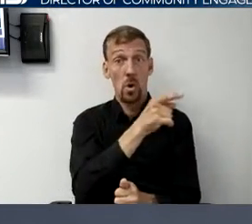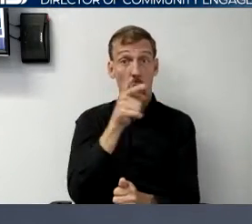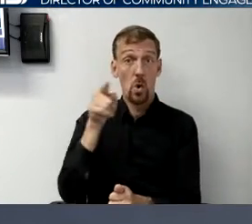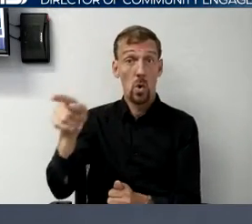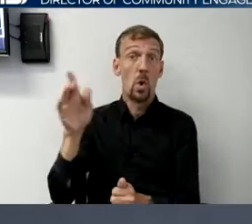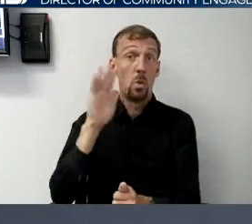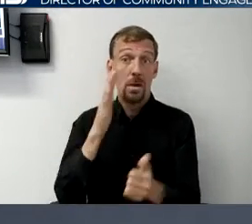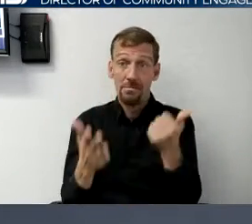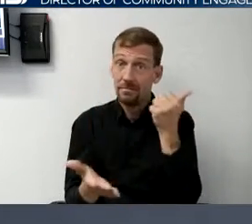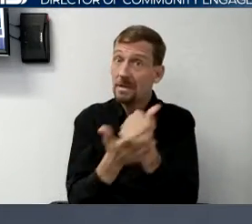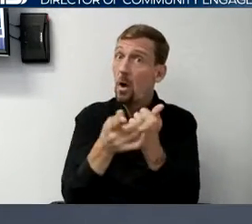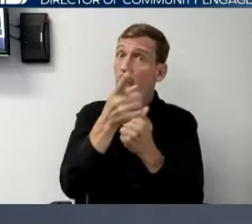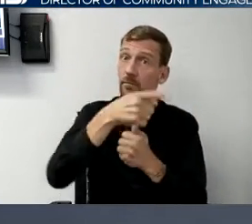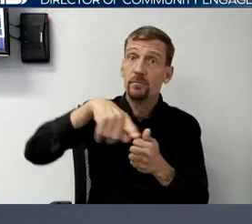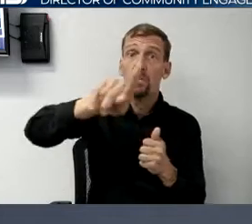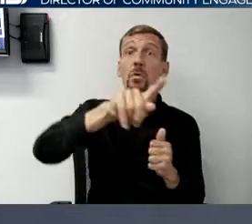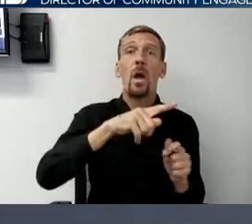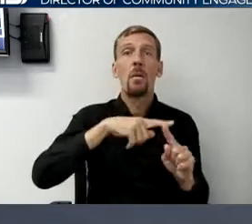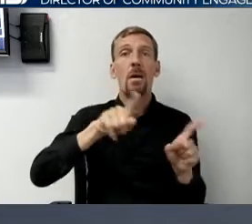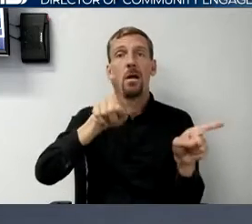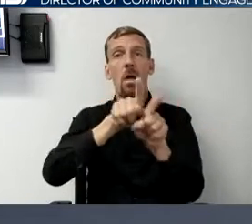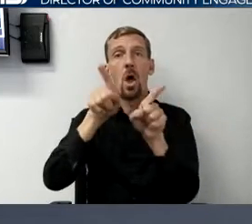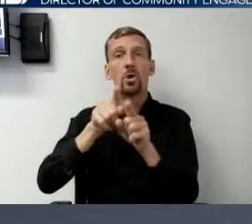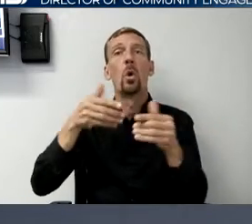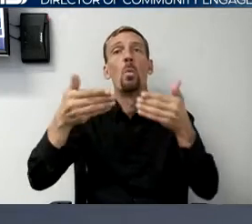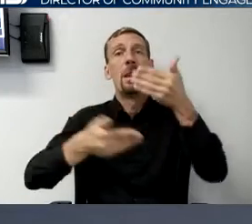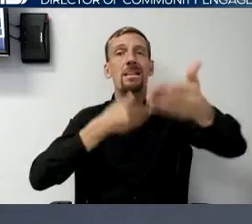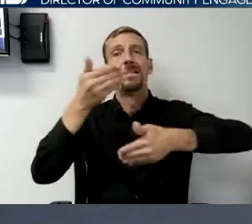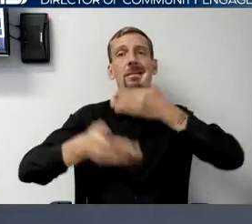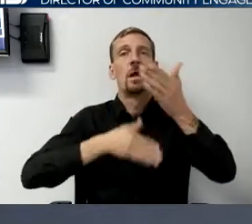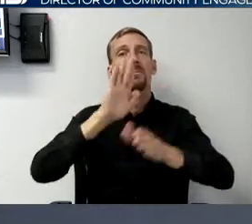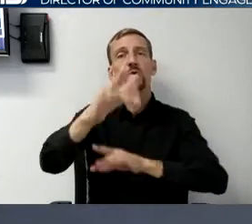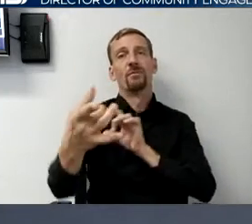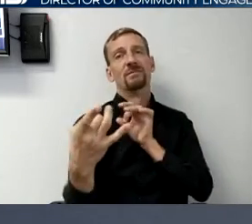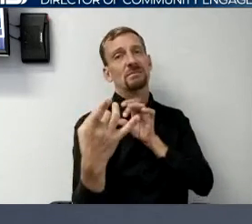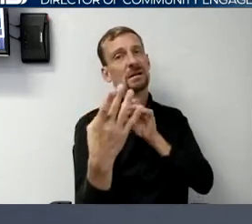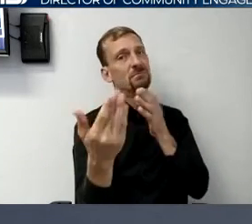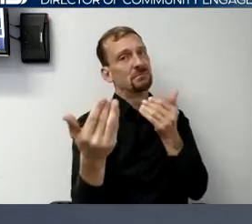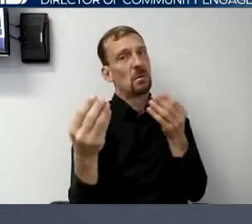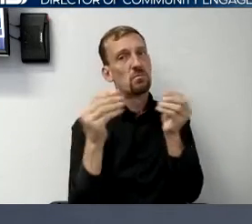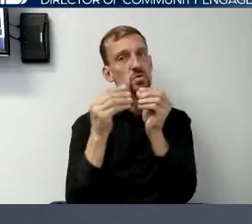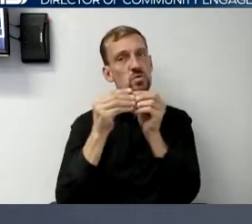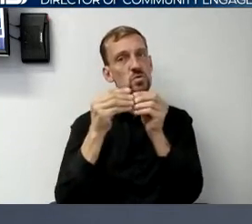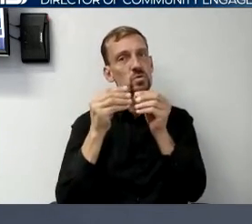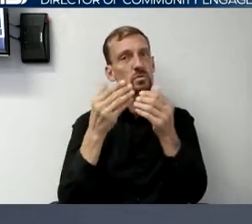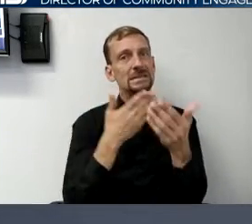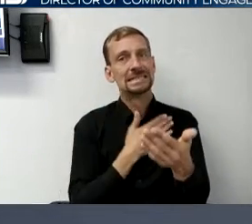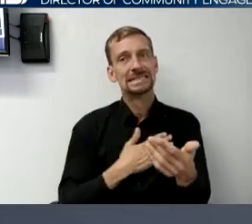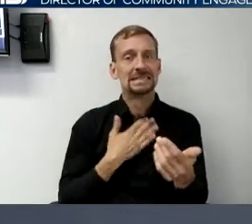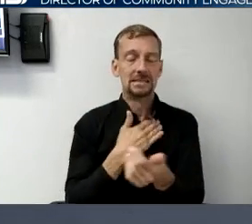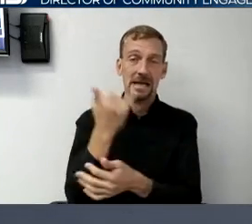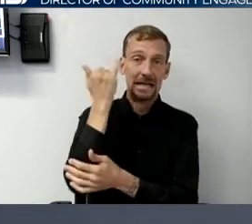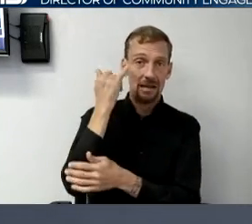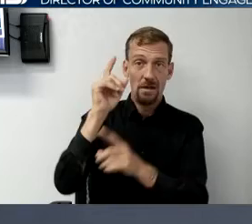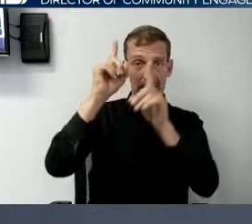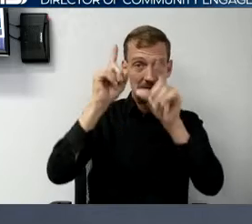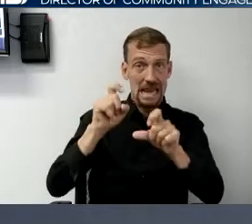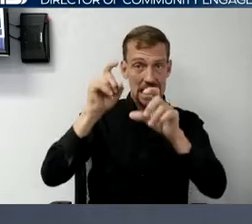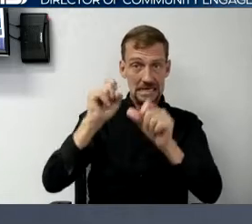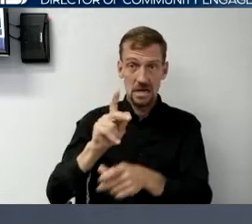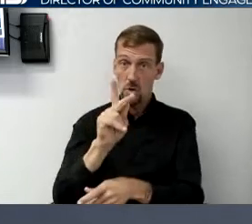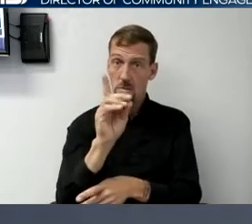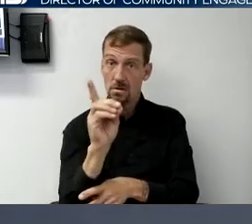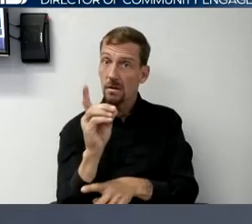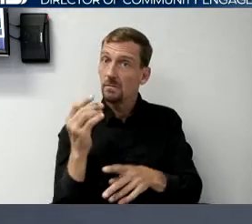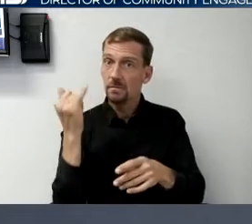interesting, insightful. But we also welcome your constant feedback. And so if the testing at Kaweah Delta, if